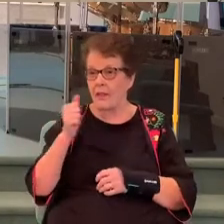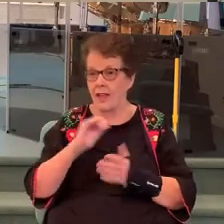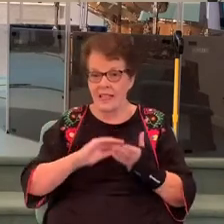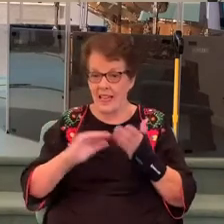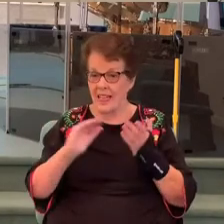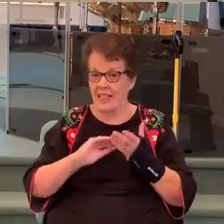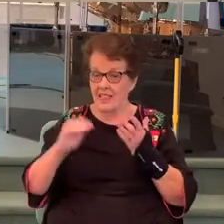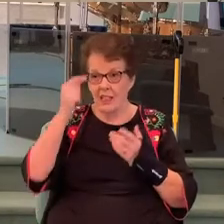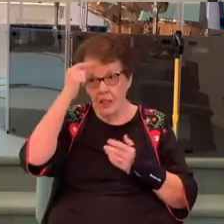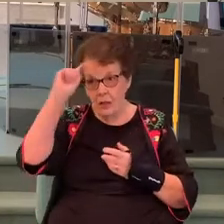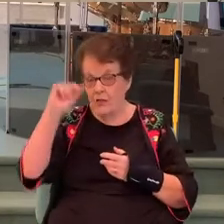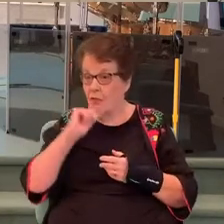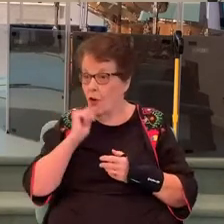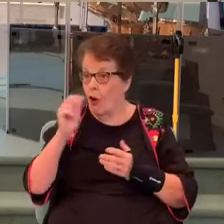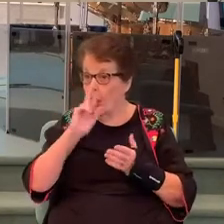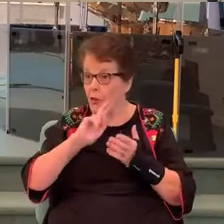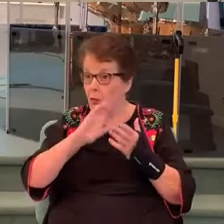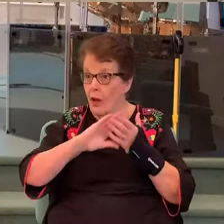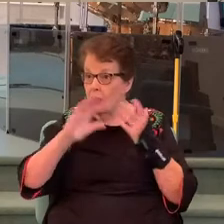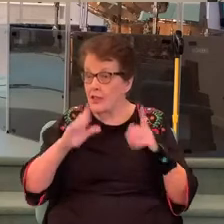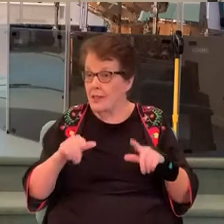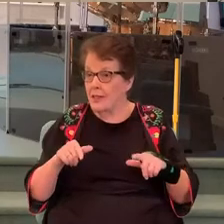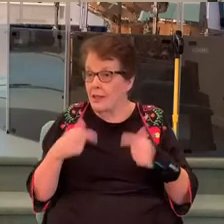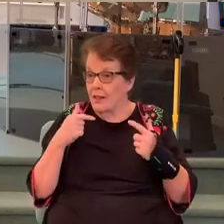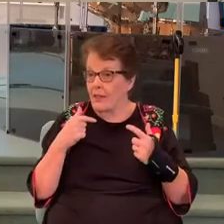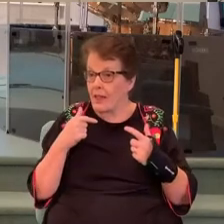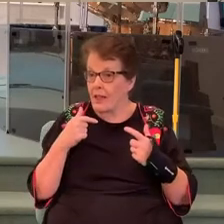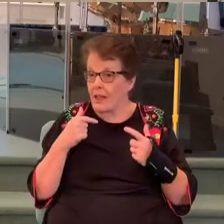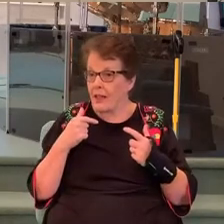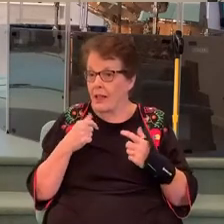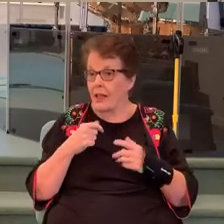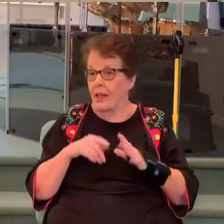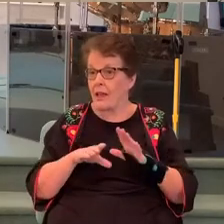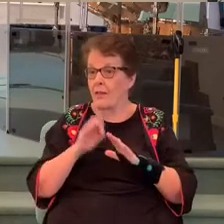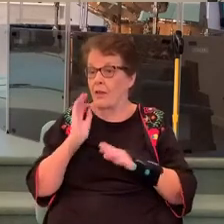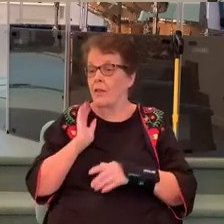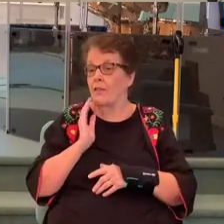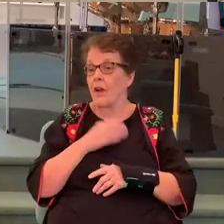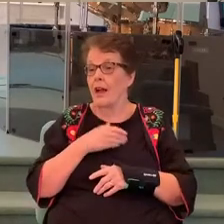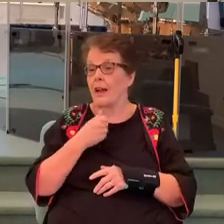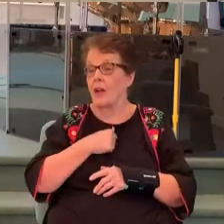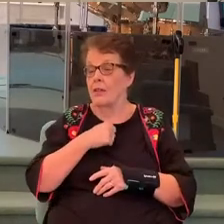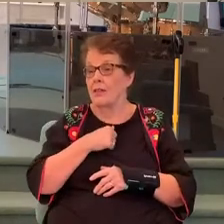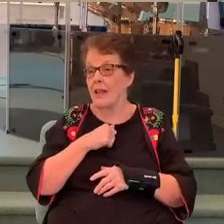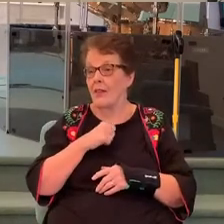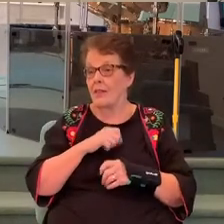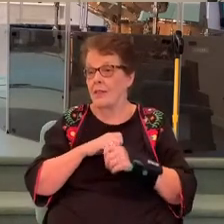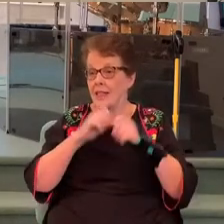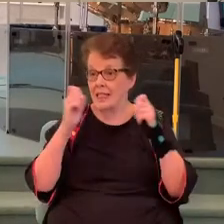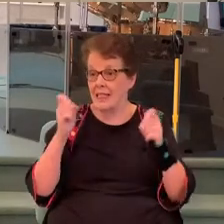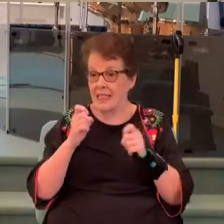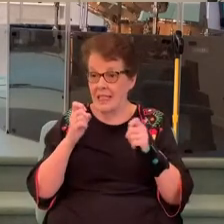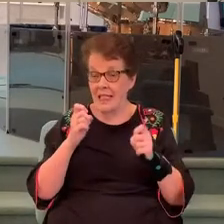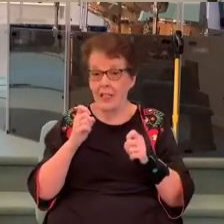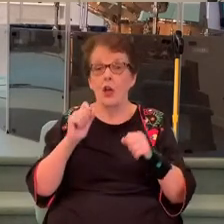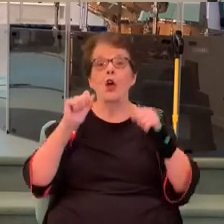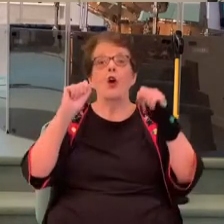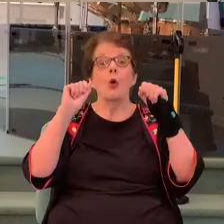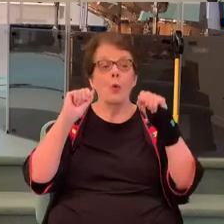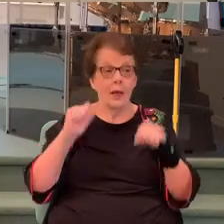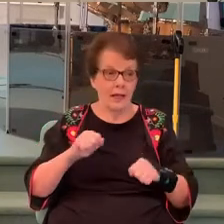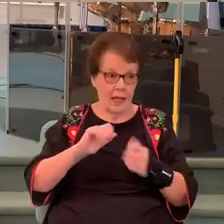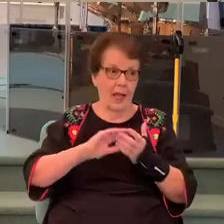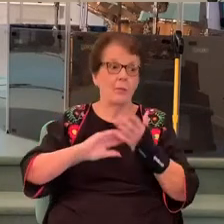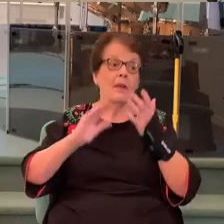does is that sets the tone for us to understand that if we find ourselves in seasons of sin, forgiveness is available to us when